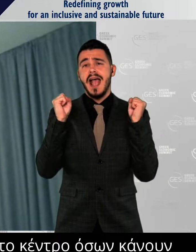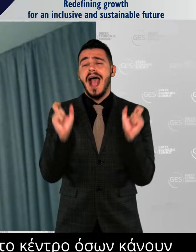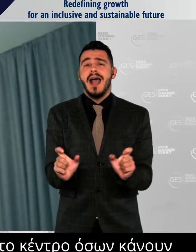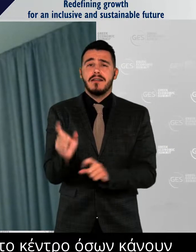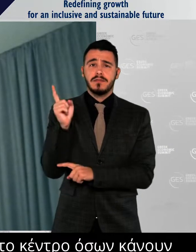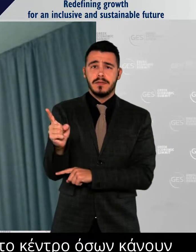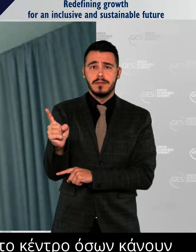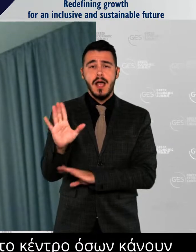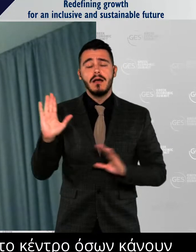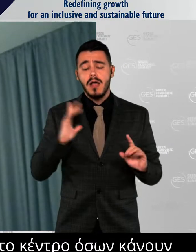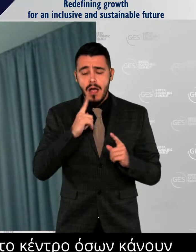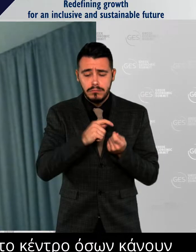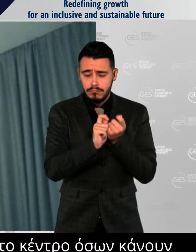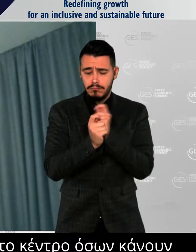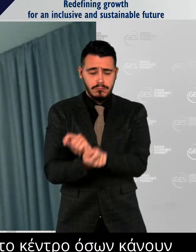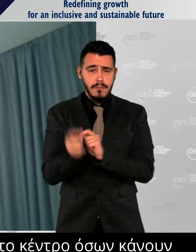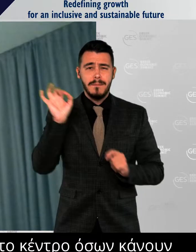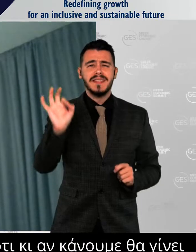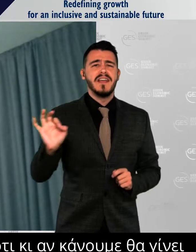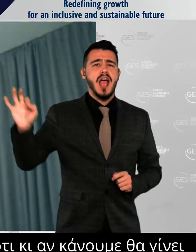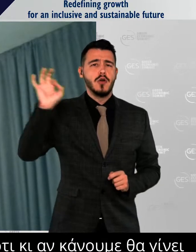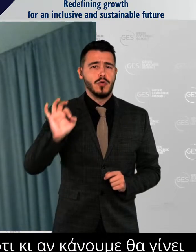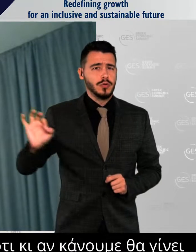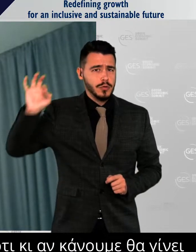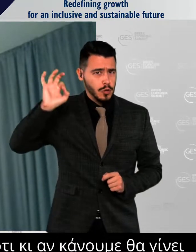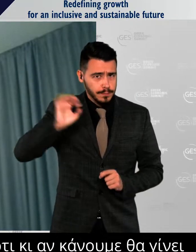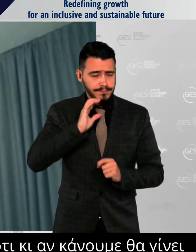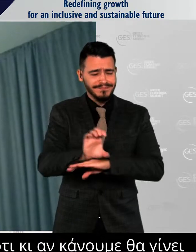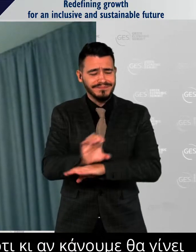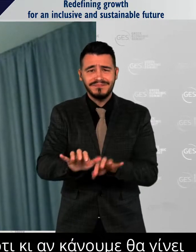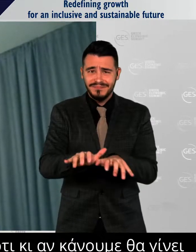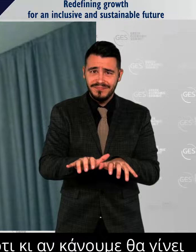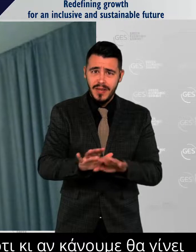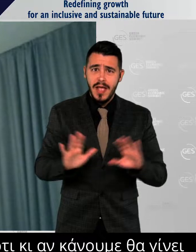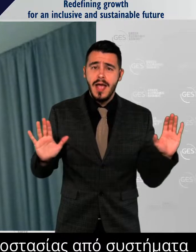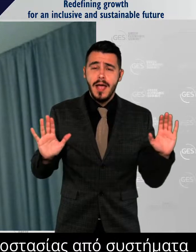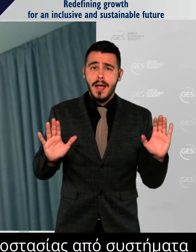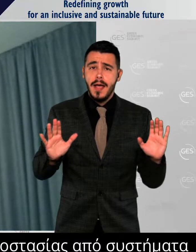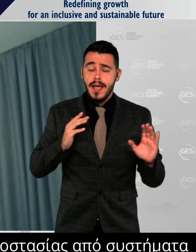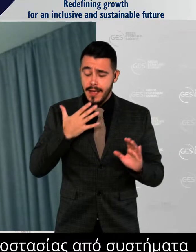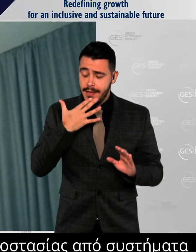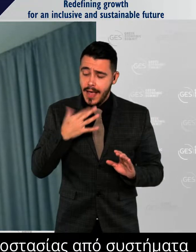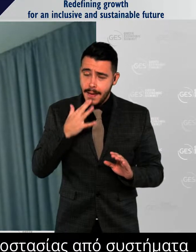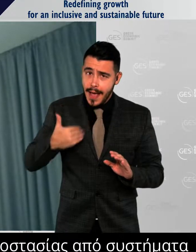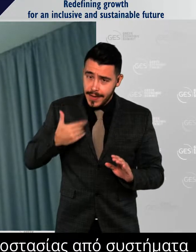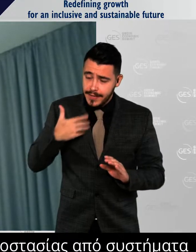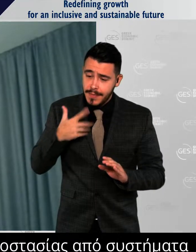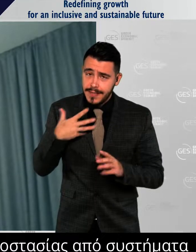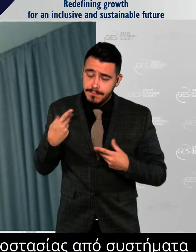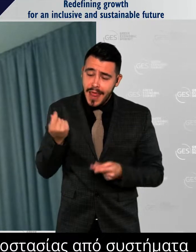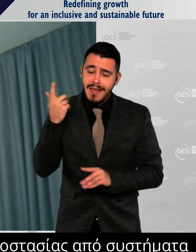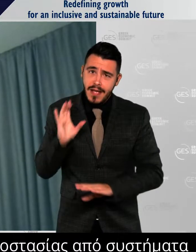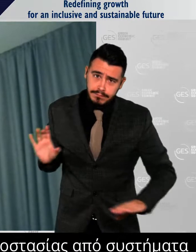by security systems. That's why we are investing so much on cybersecurity in our portfolio. Thank